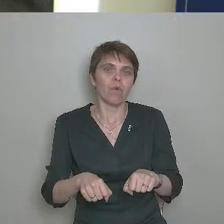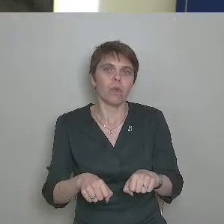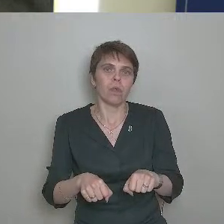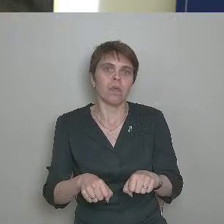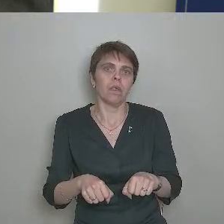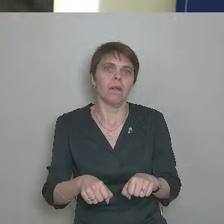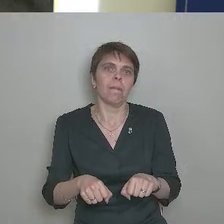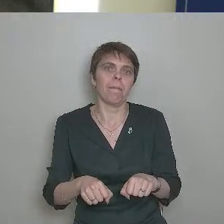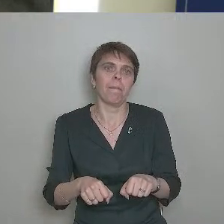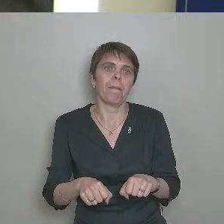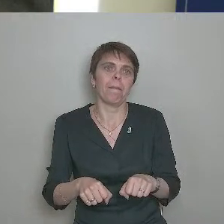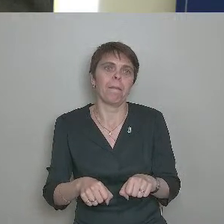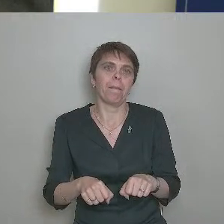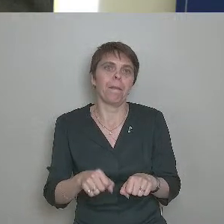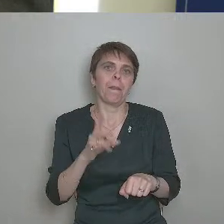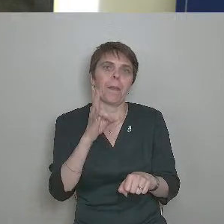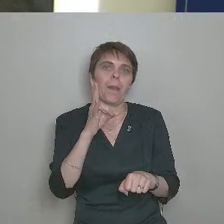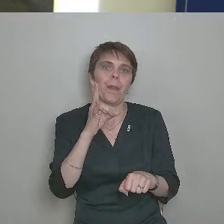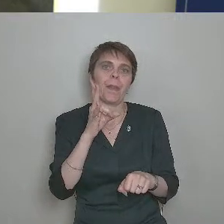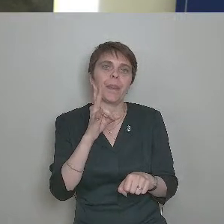the right to run.